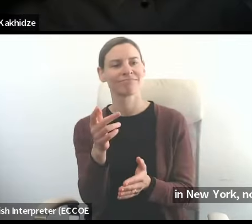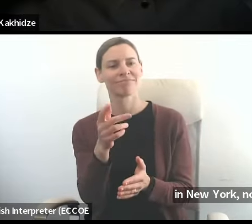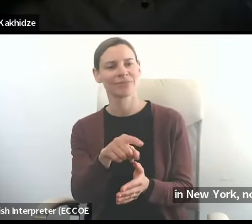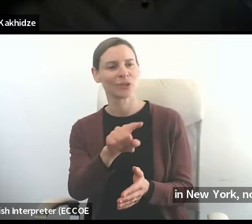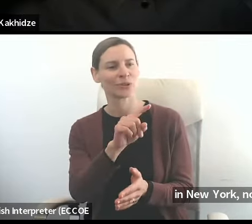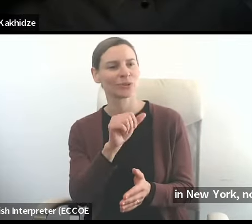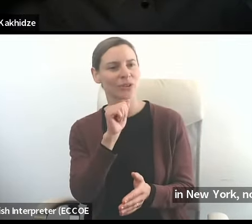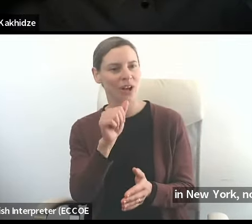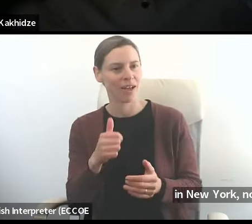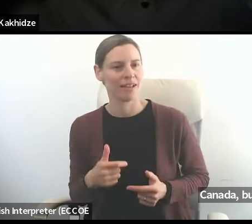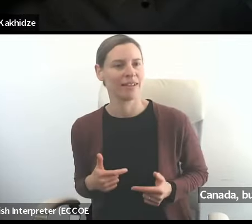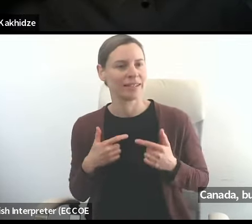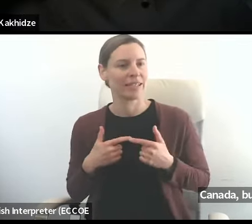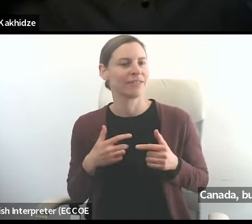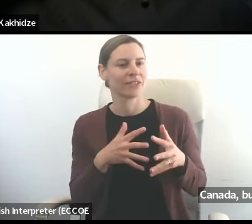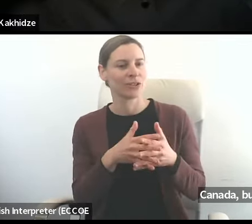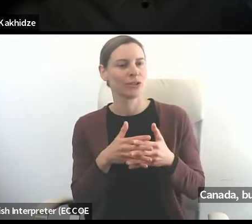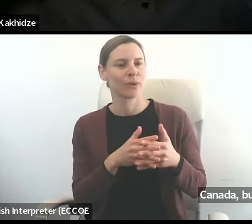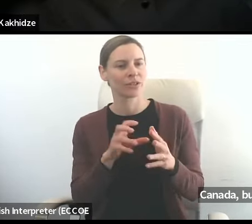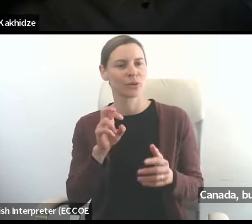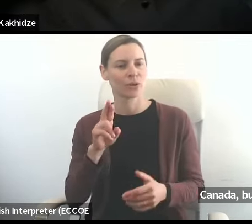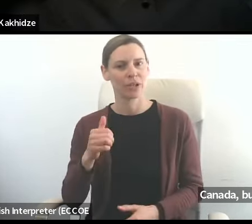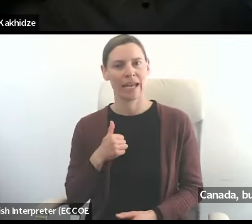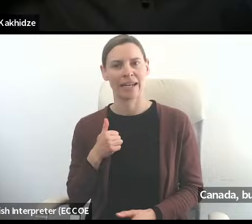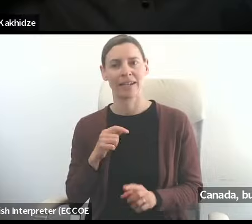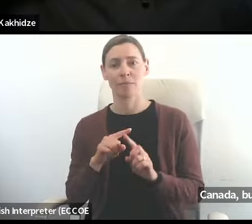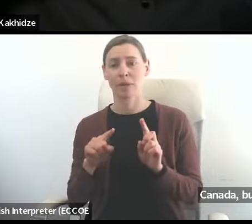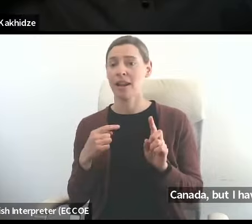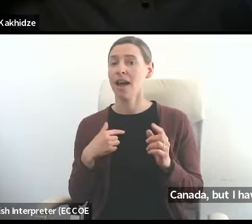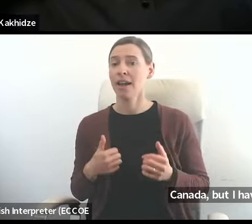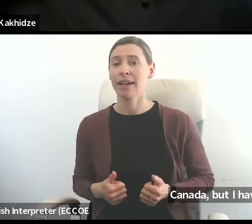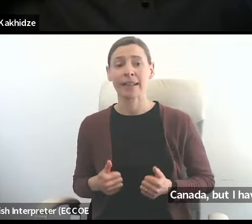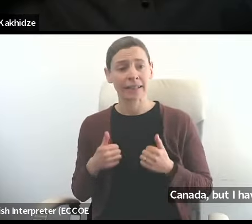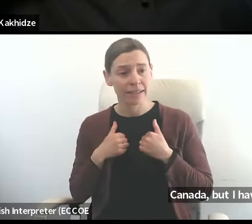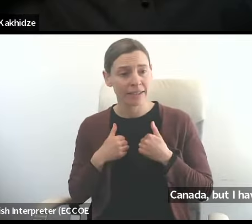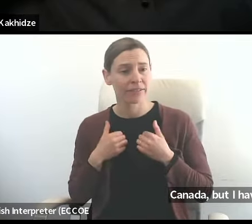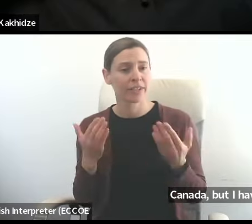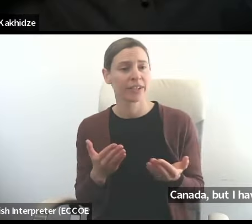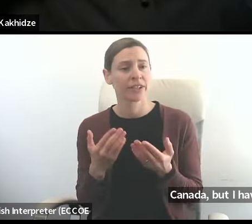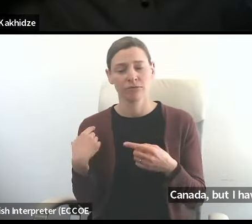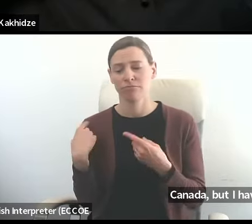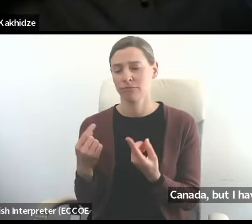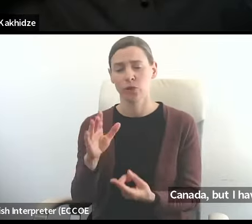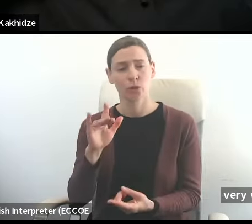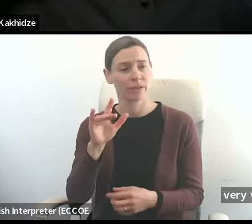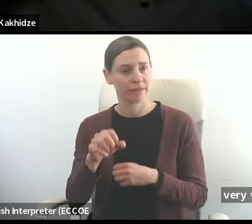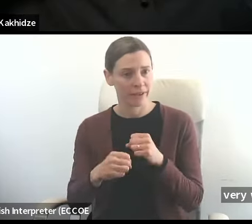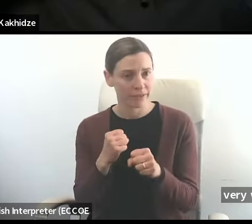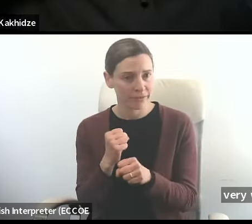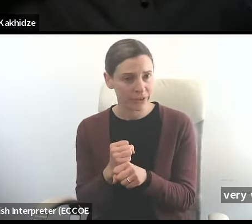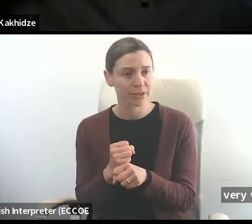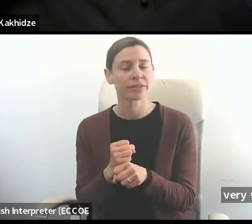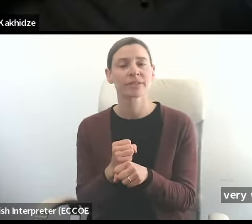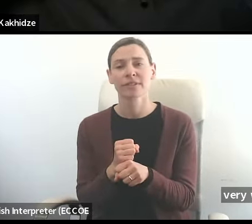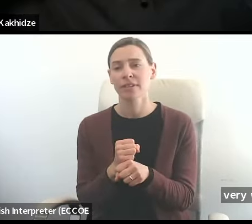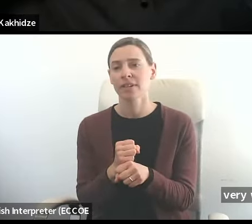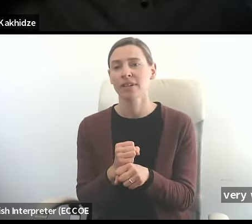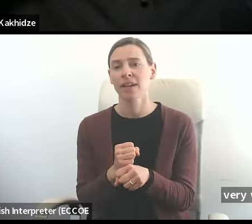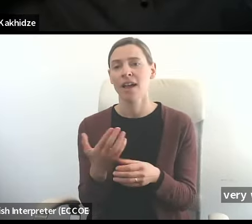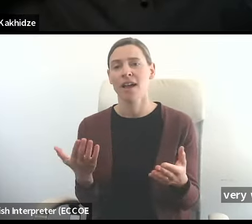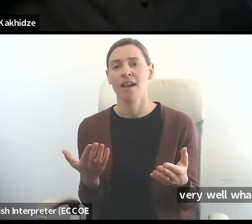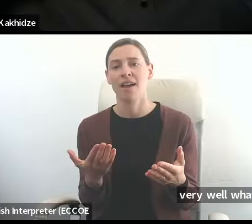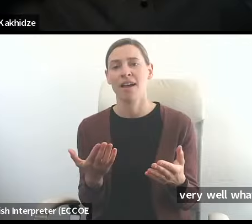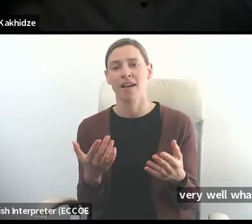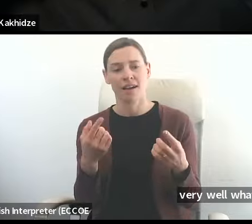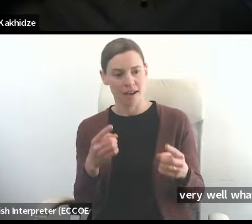years. And I knew very well what was going in the moment the war